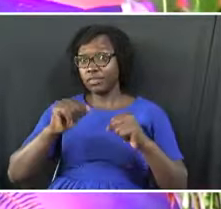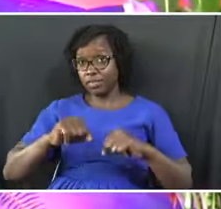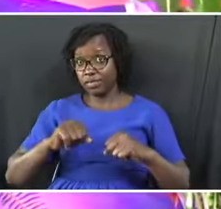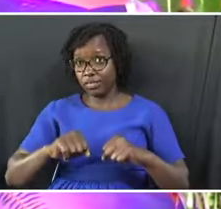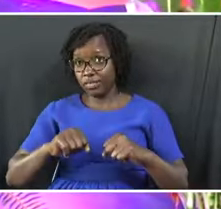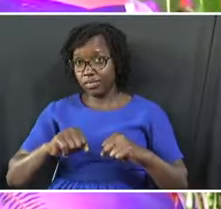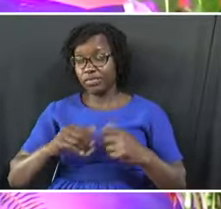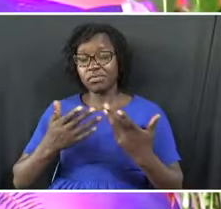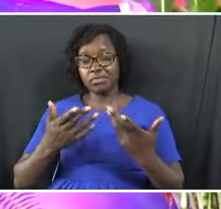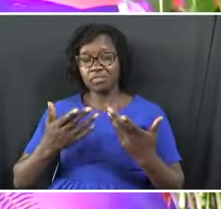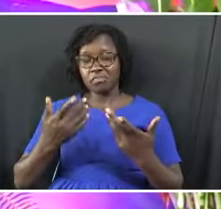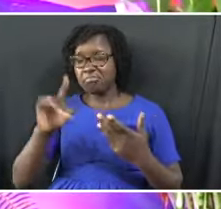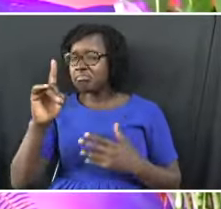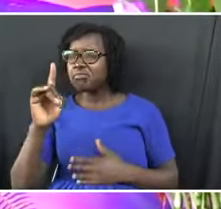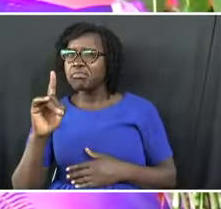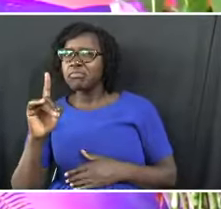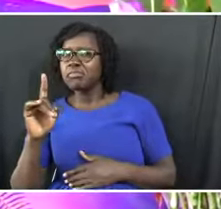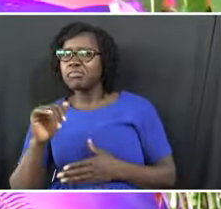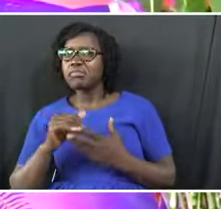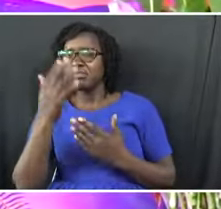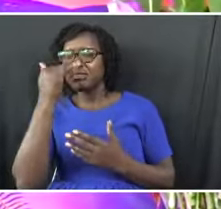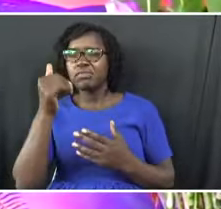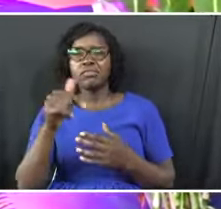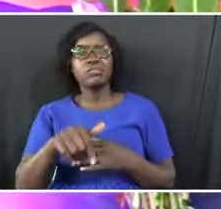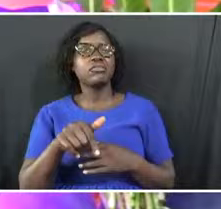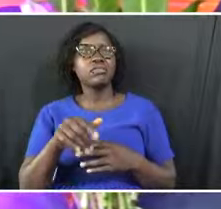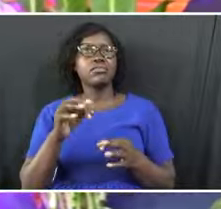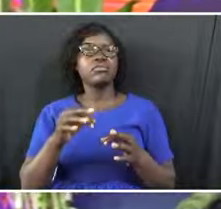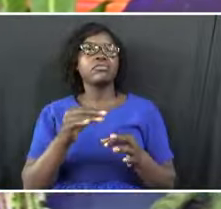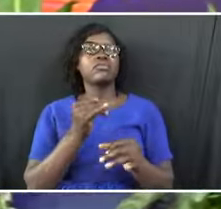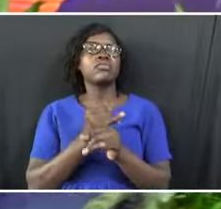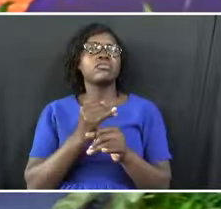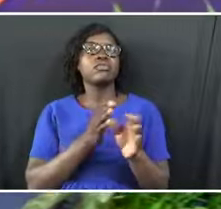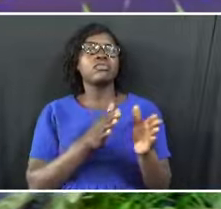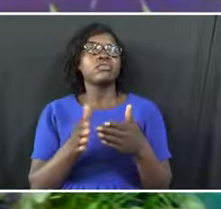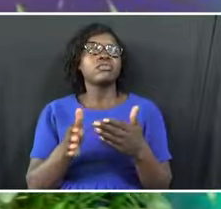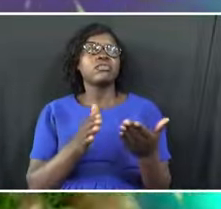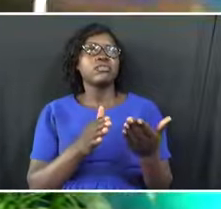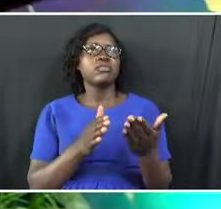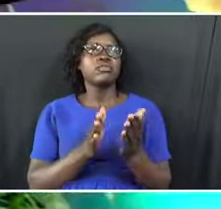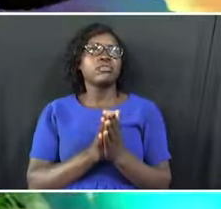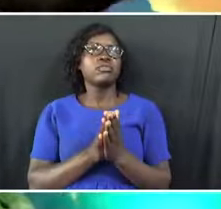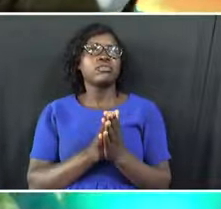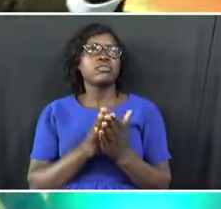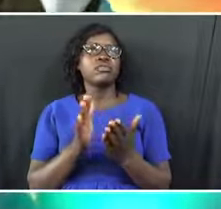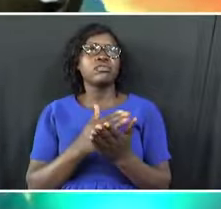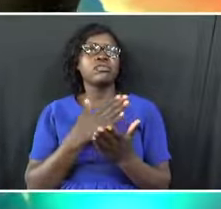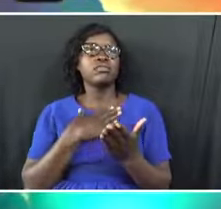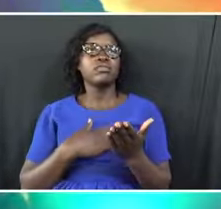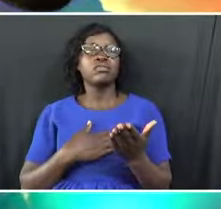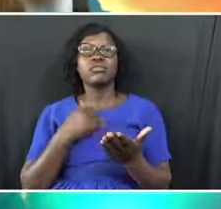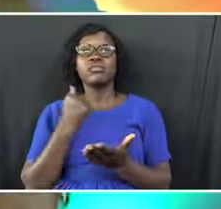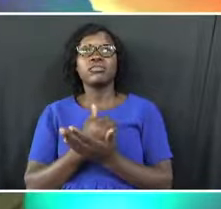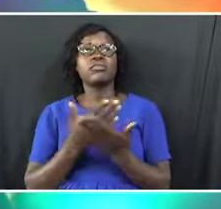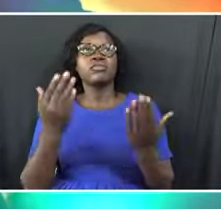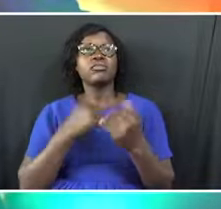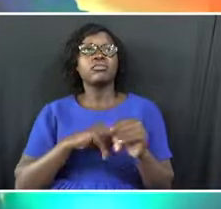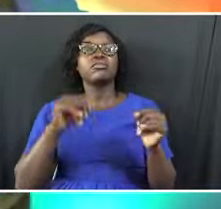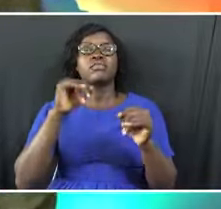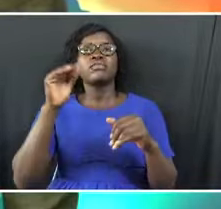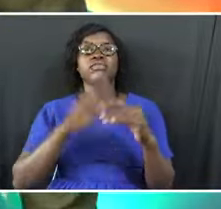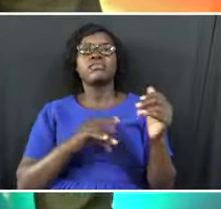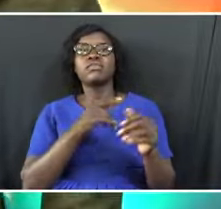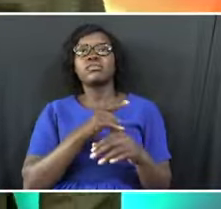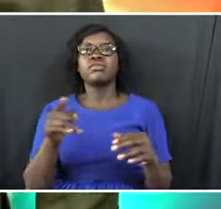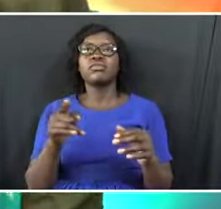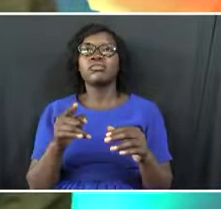A good deal. That is why even today, if you want a job opportunity and you have somebody in the office who is senior than you, you do